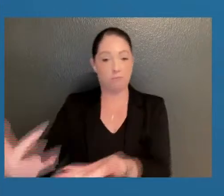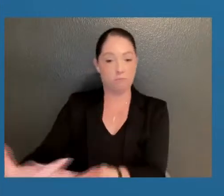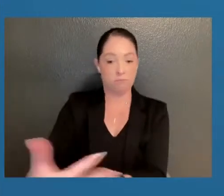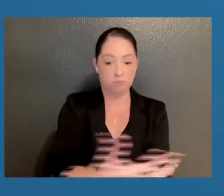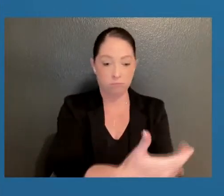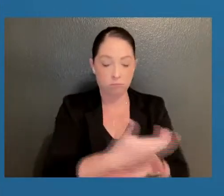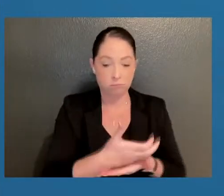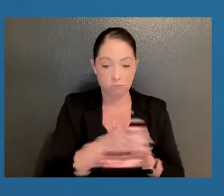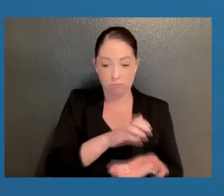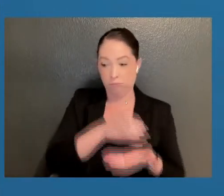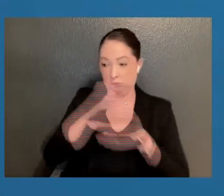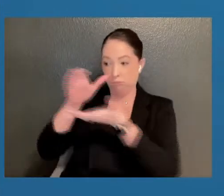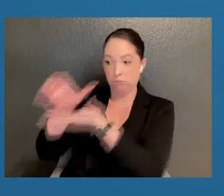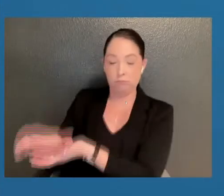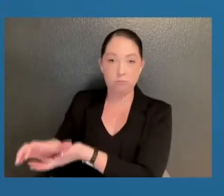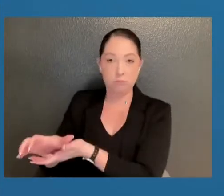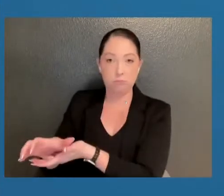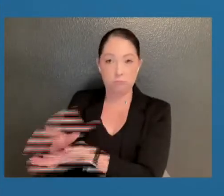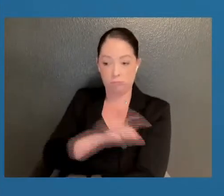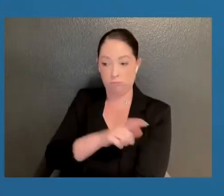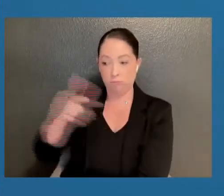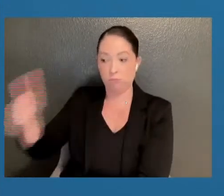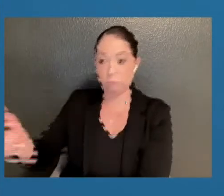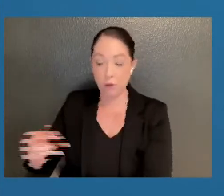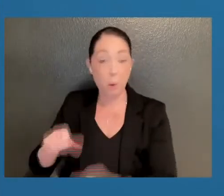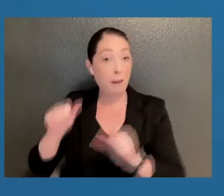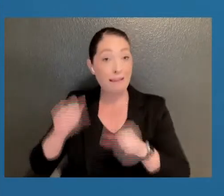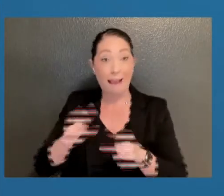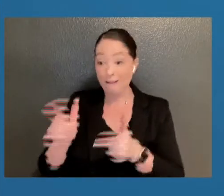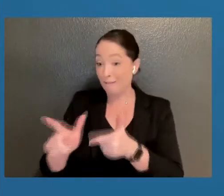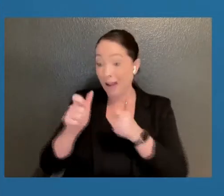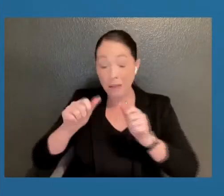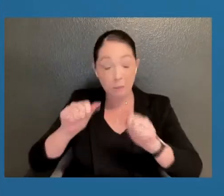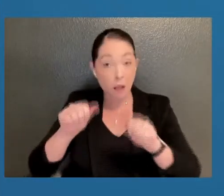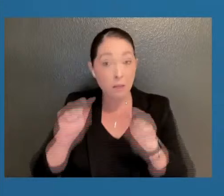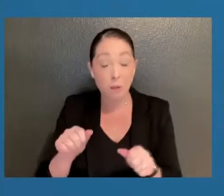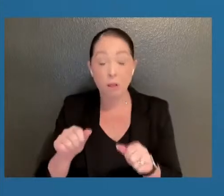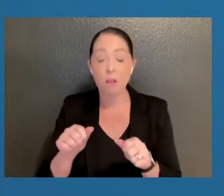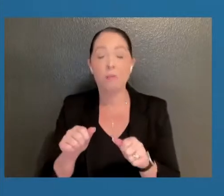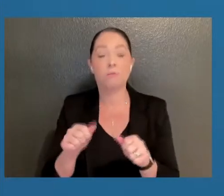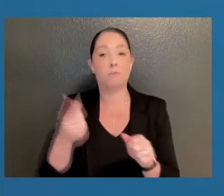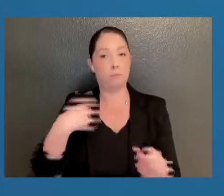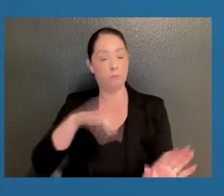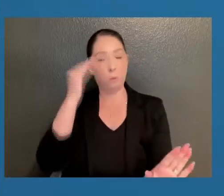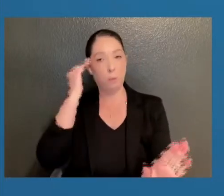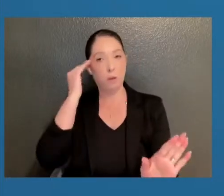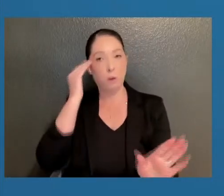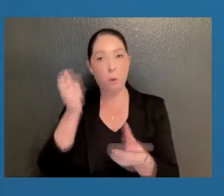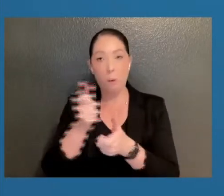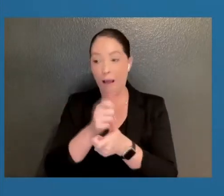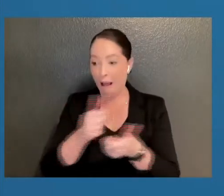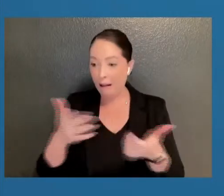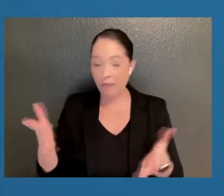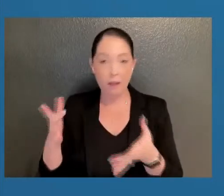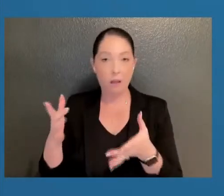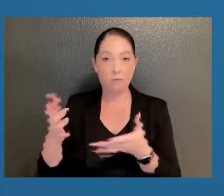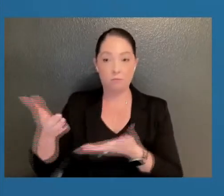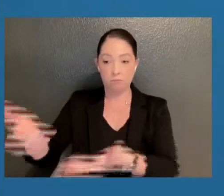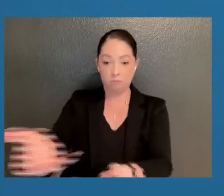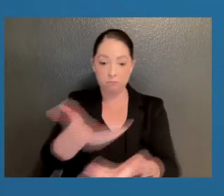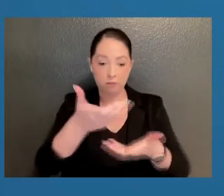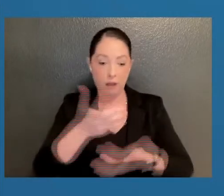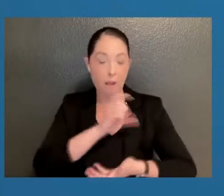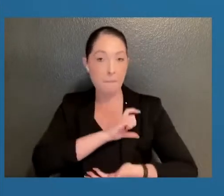it over and we do it as expeditiously, as quickly as possible. And we know that anything we receive from any police department that